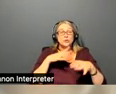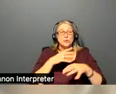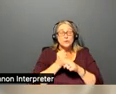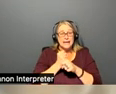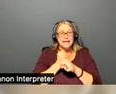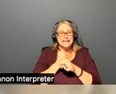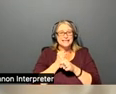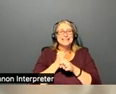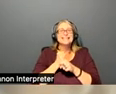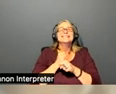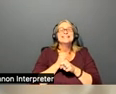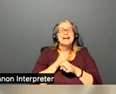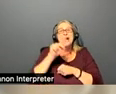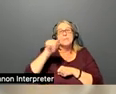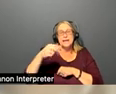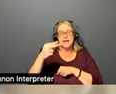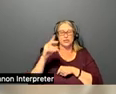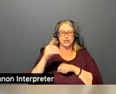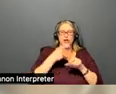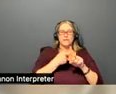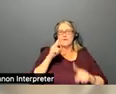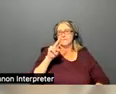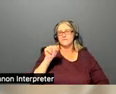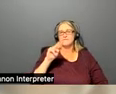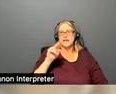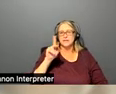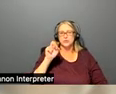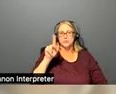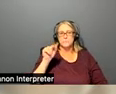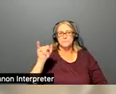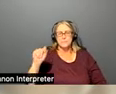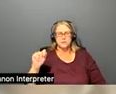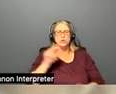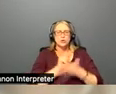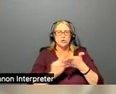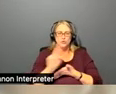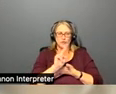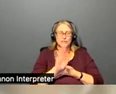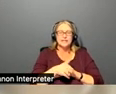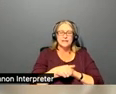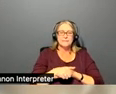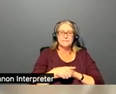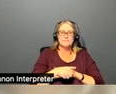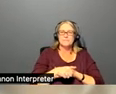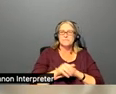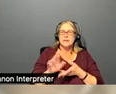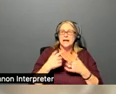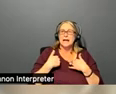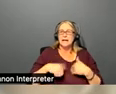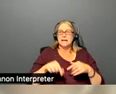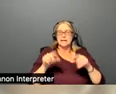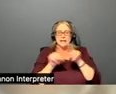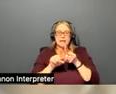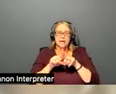University. So really, just as my other wonderful panelists said, also care